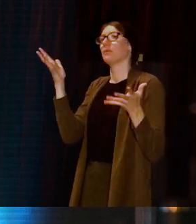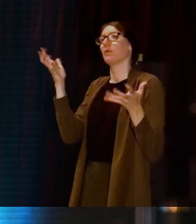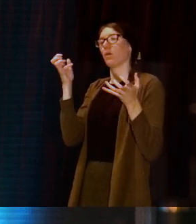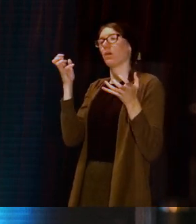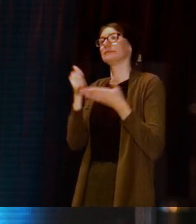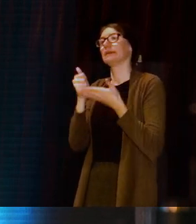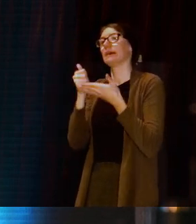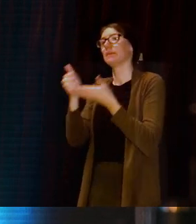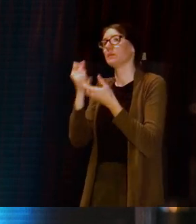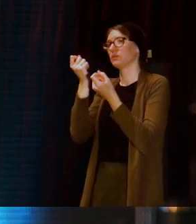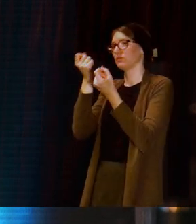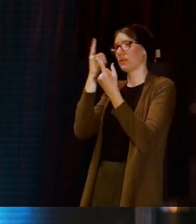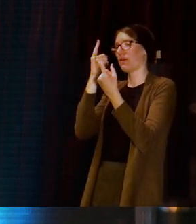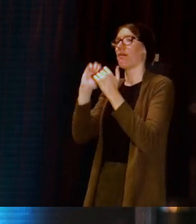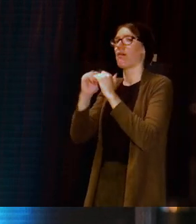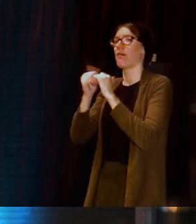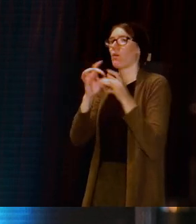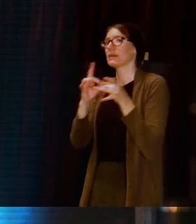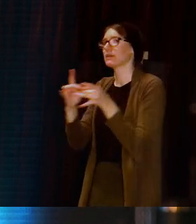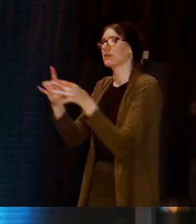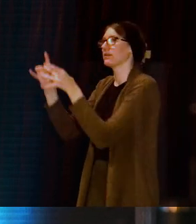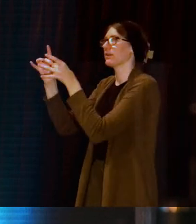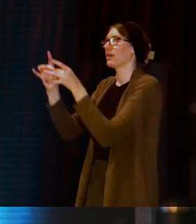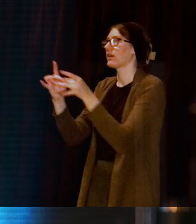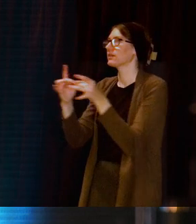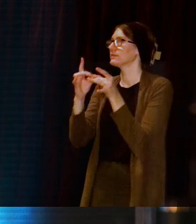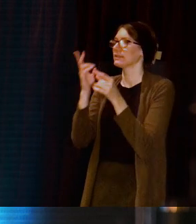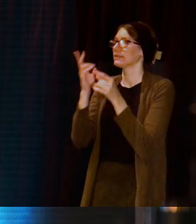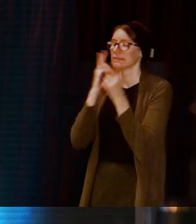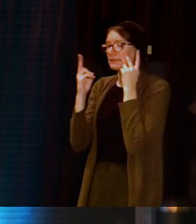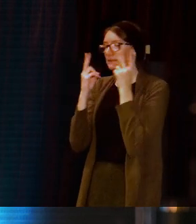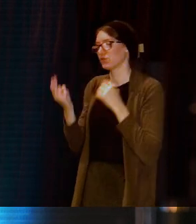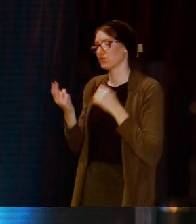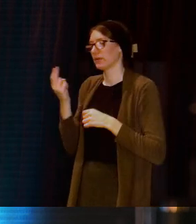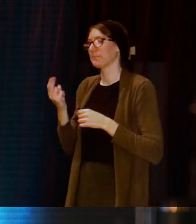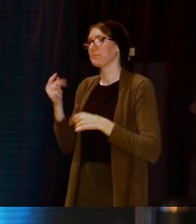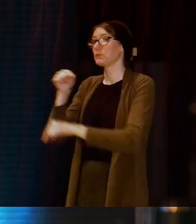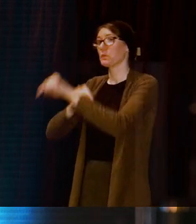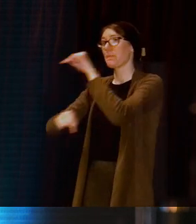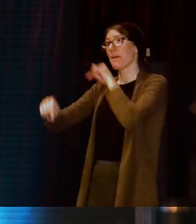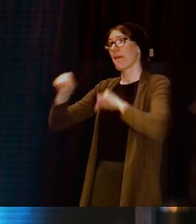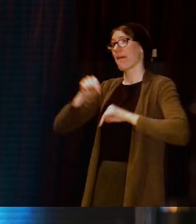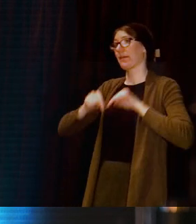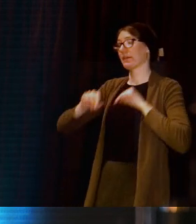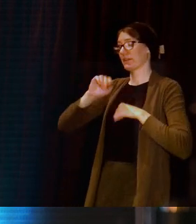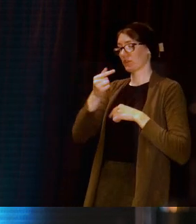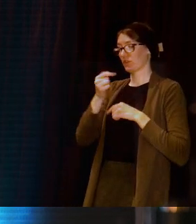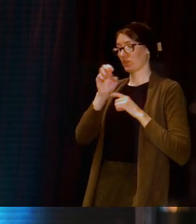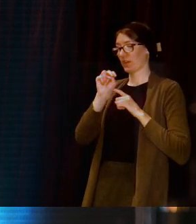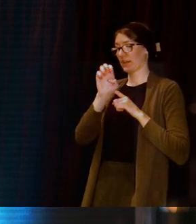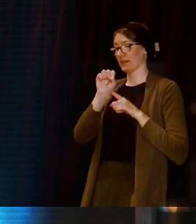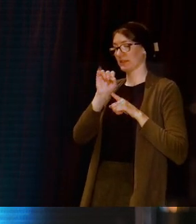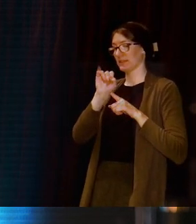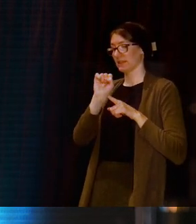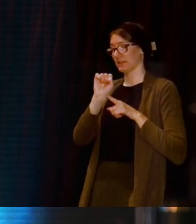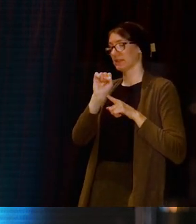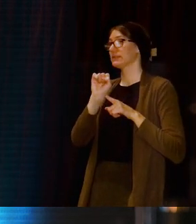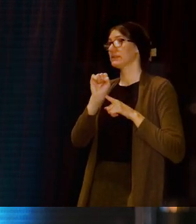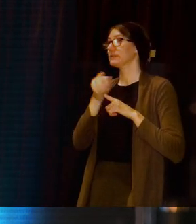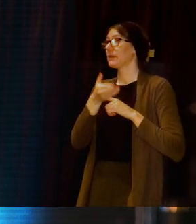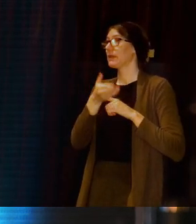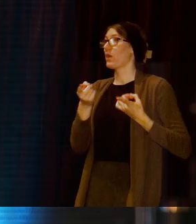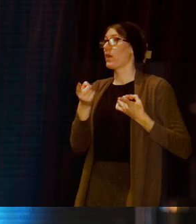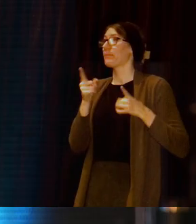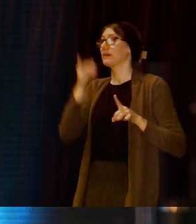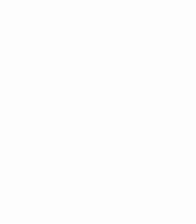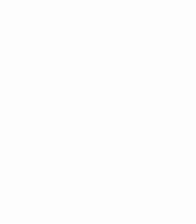the dots as you see the history as we go along. We go all the way back to the book of Genesis. And it's there you find that